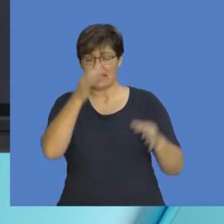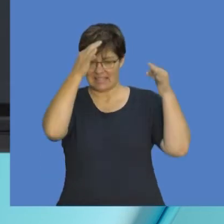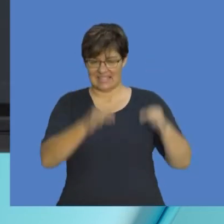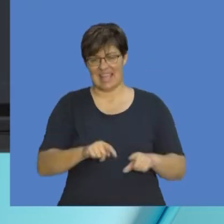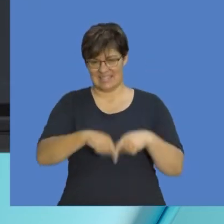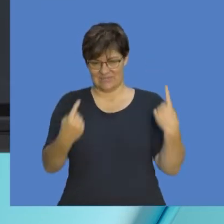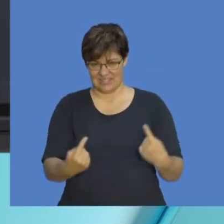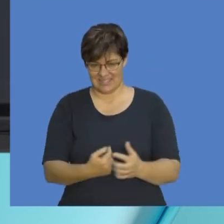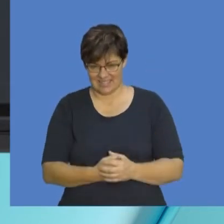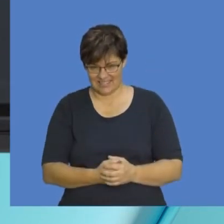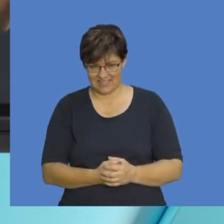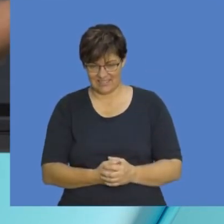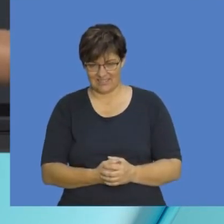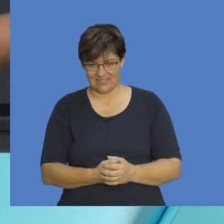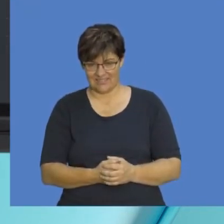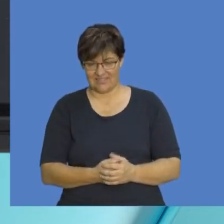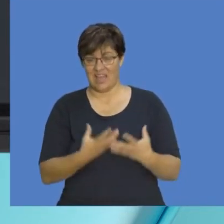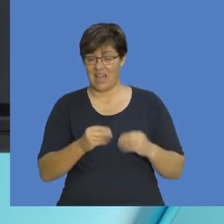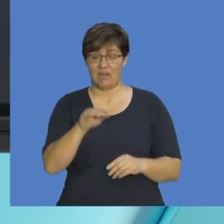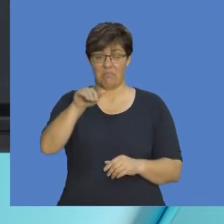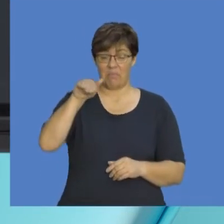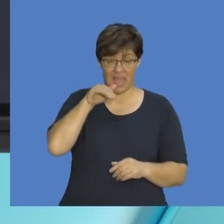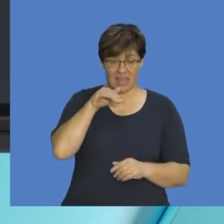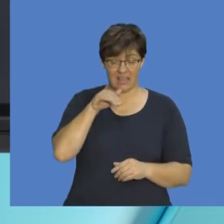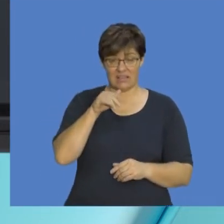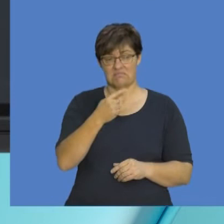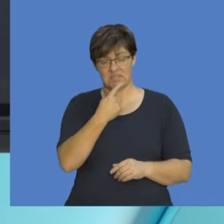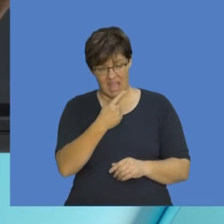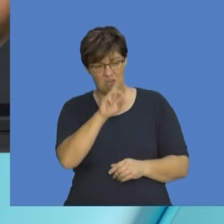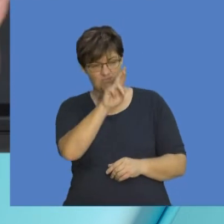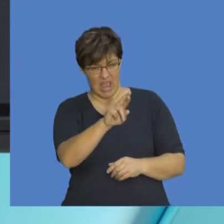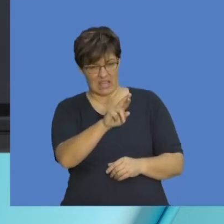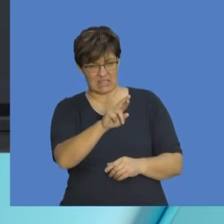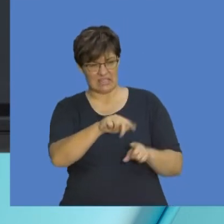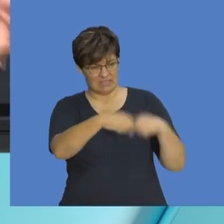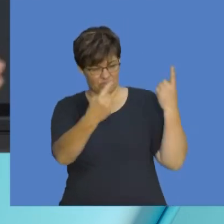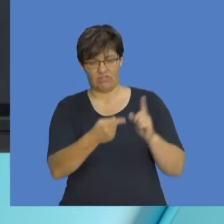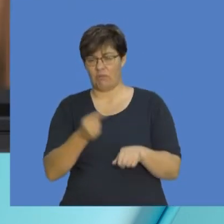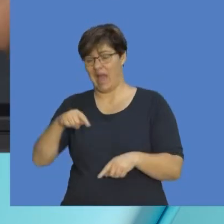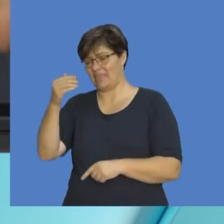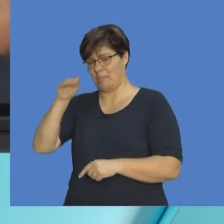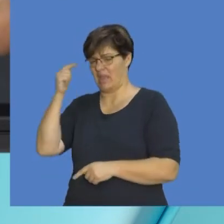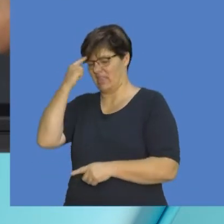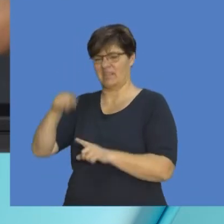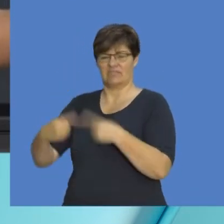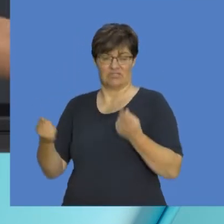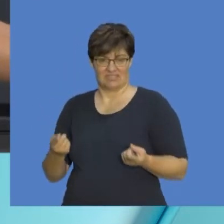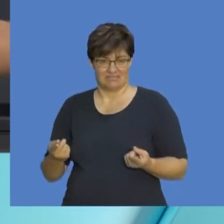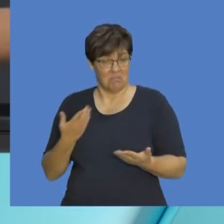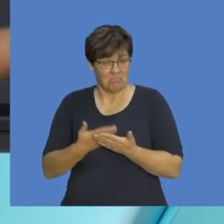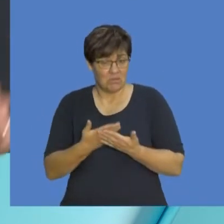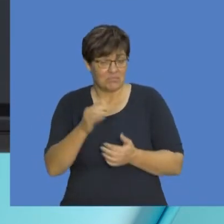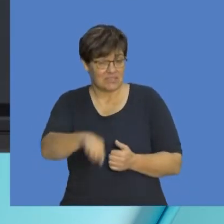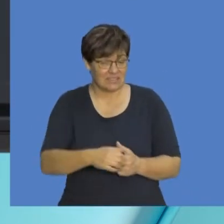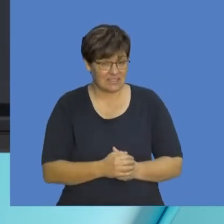same data arriving at different conclusion. You can have a bank which predict the rent differently from